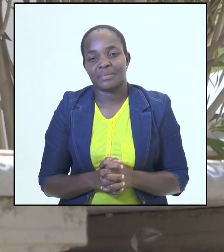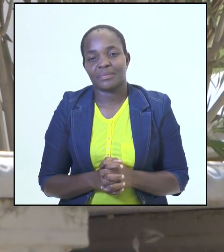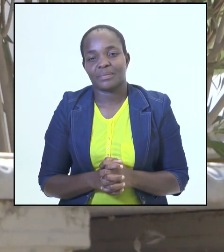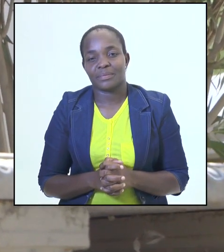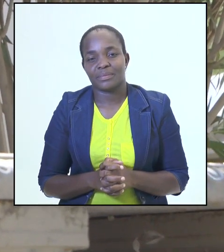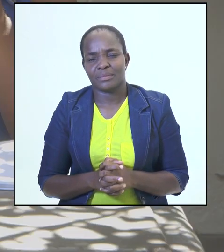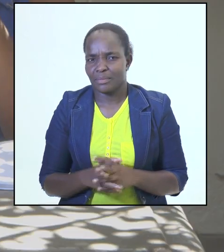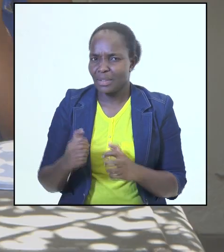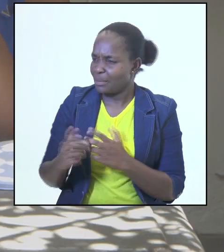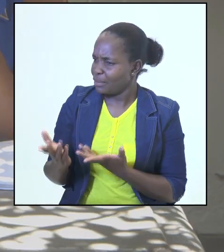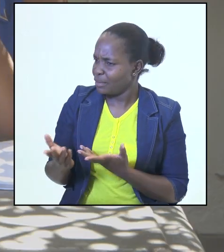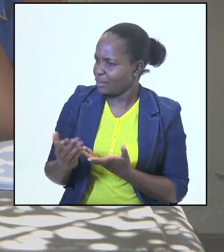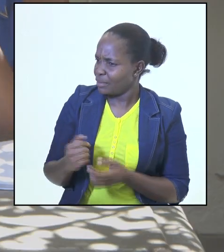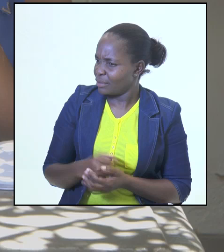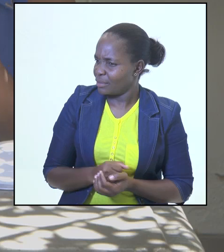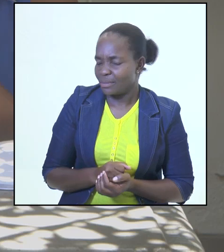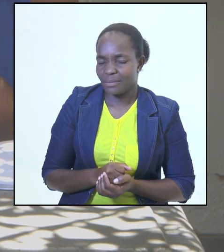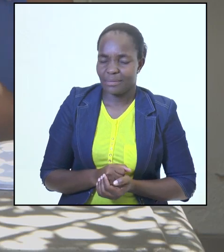What's wrong, Melissa?